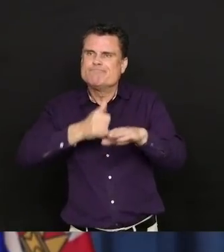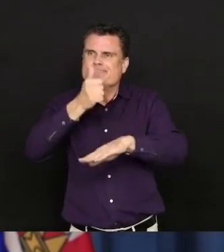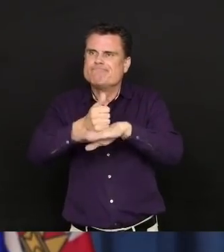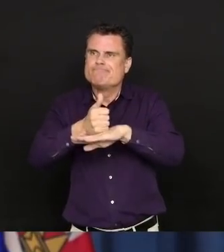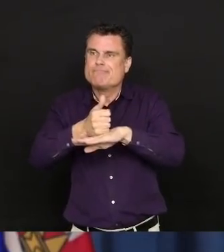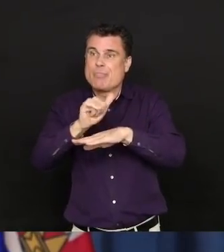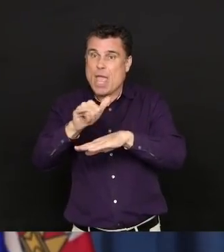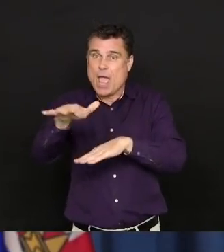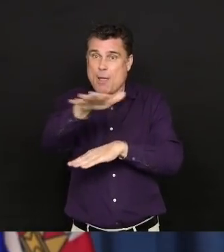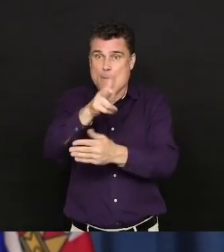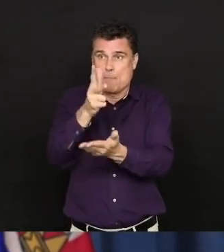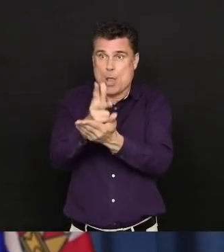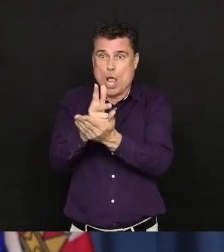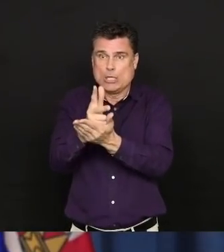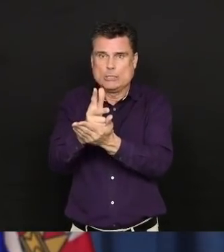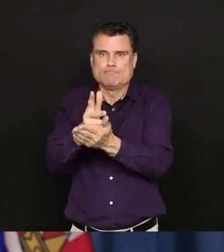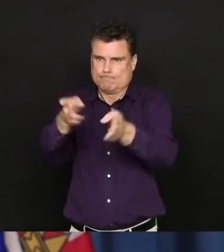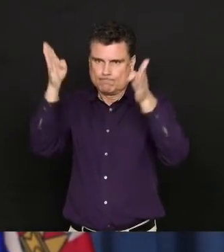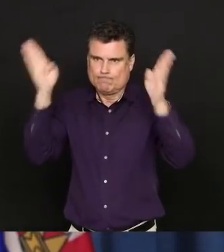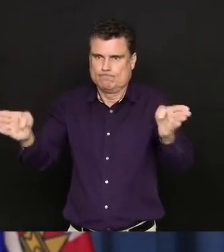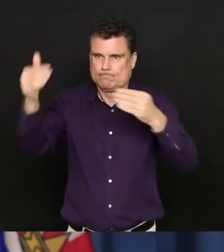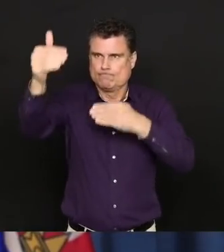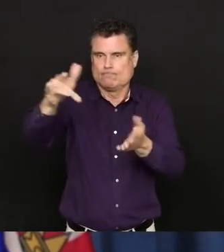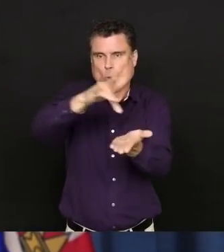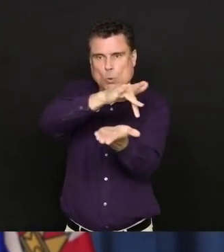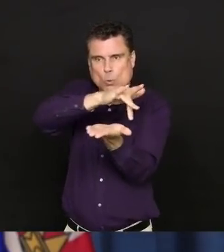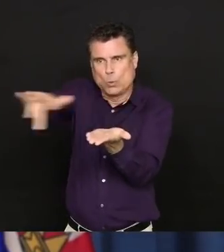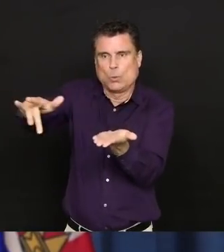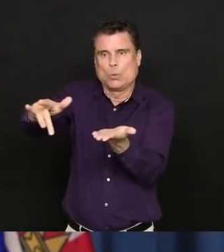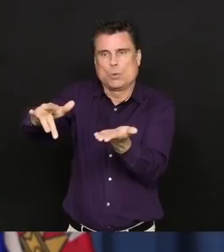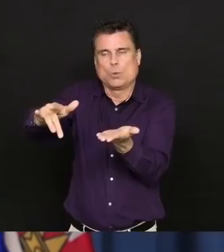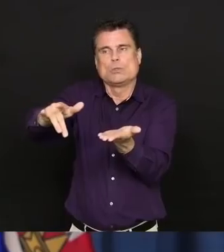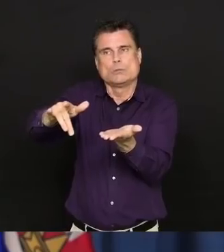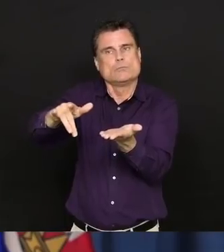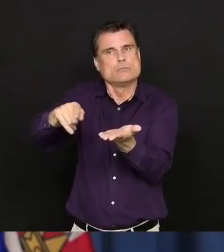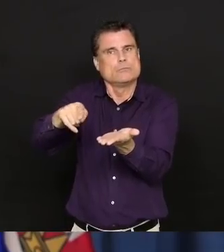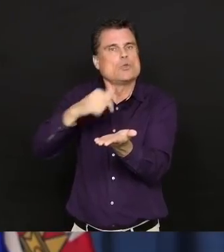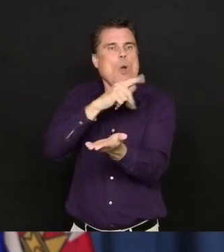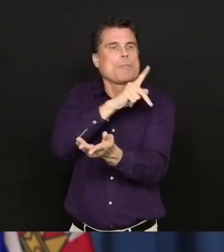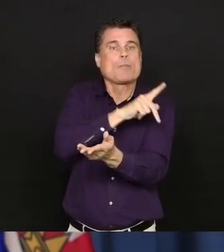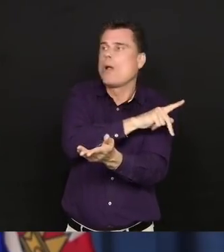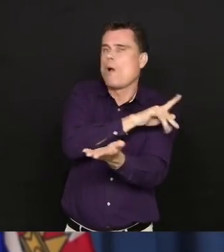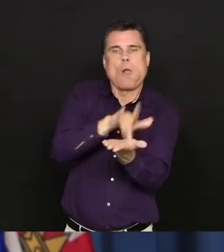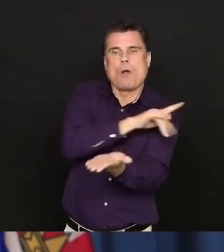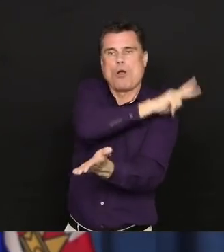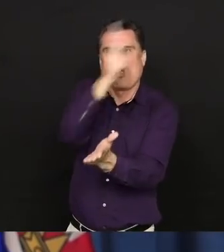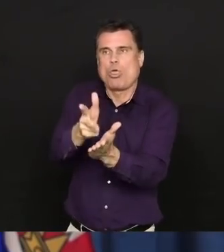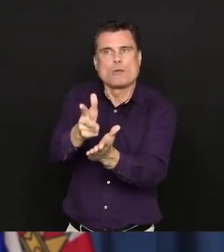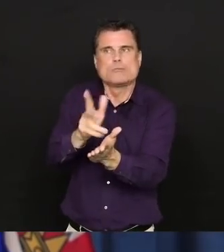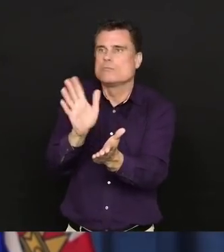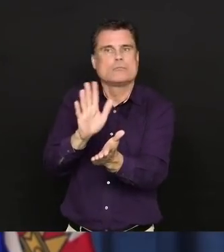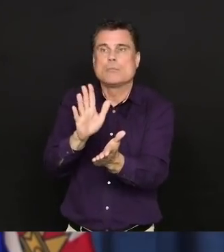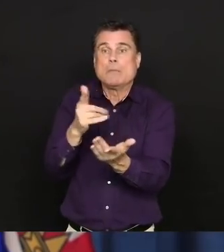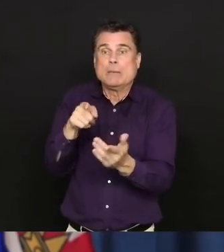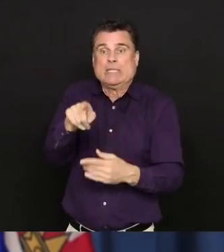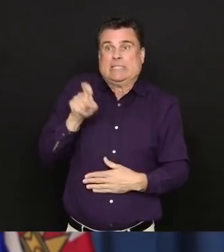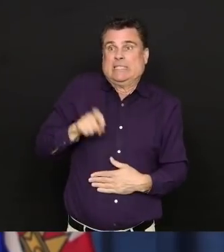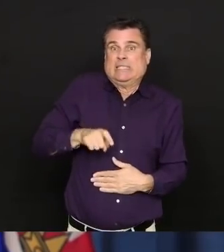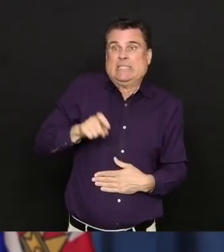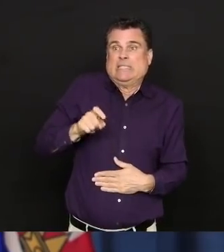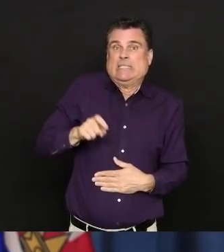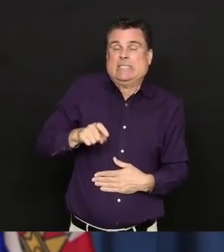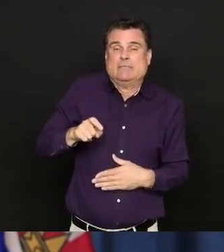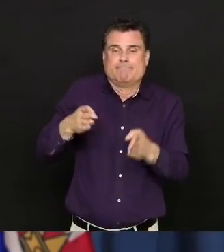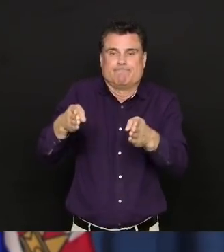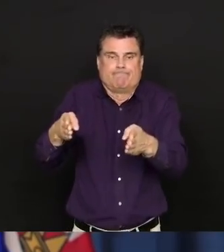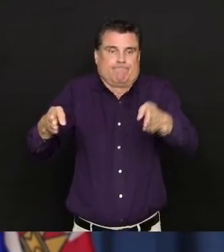are continue to happen. So there will be more enforcement. People need to know that this is not an occasion.